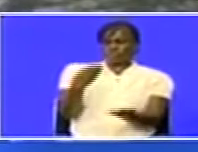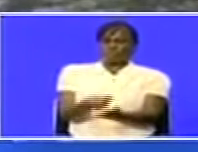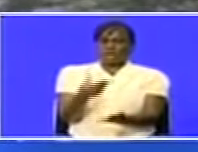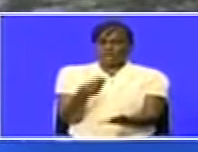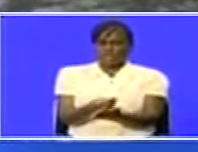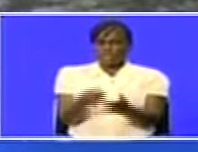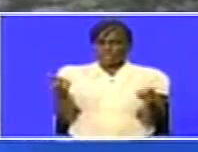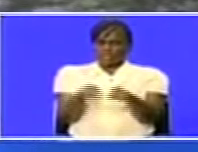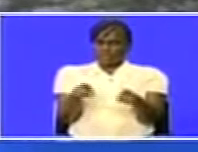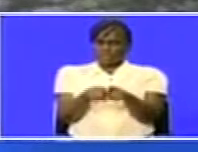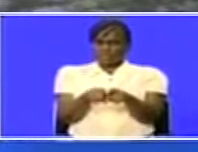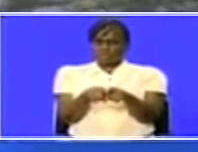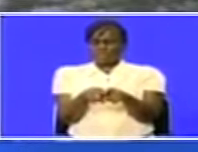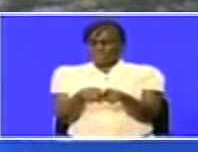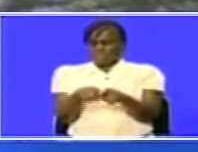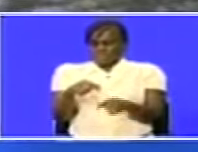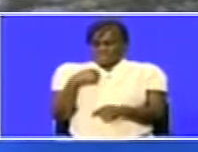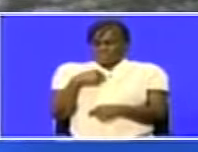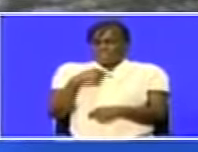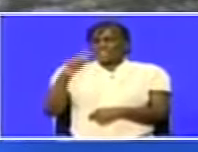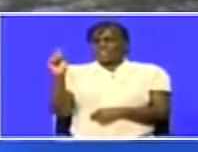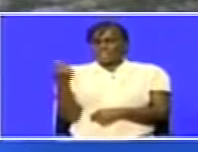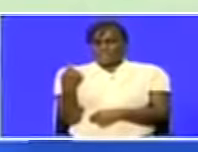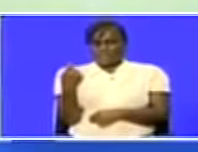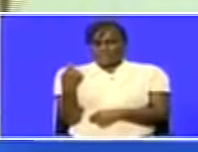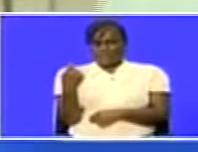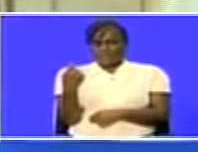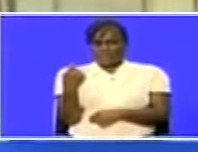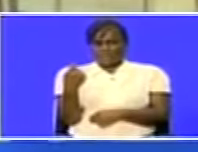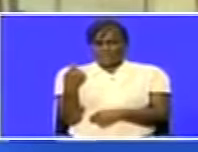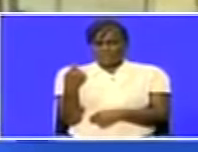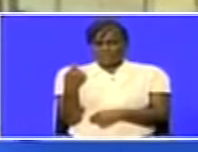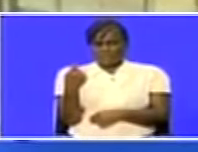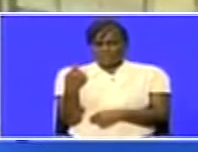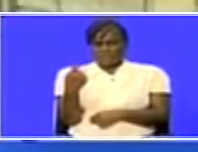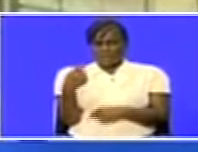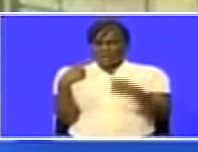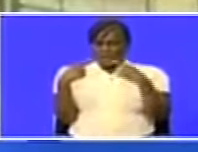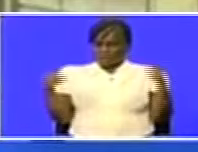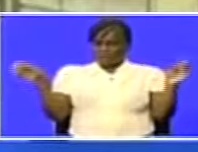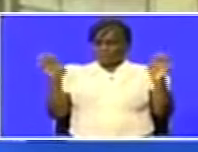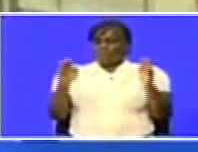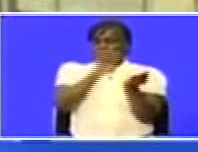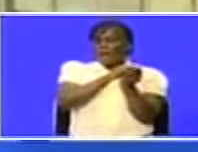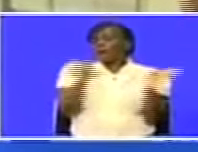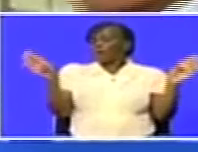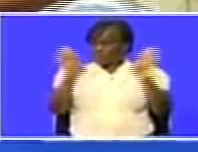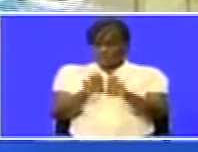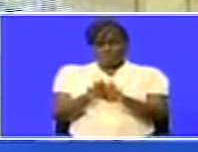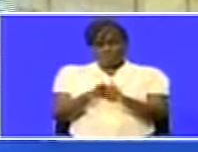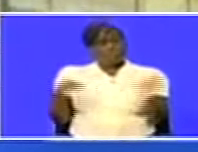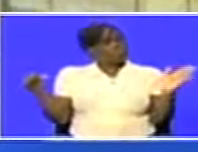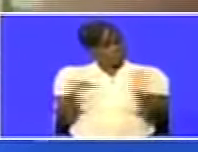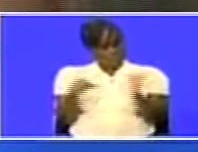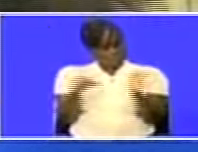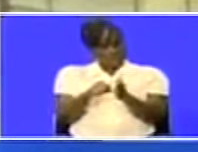were immediate reactions from Kenyans following this directive. Kama banki kubwa kama hii inaweza kufungwa, hiyo ni shida